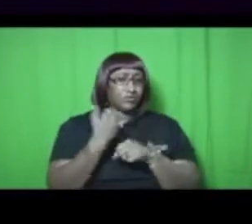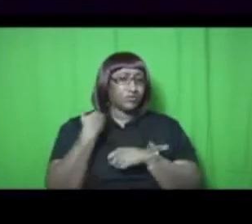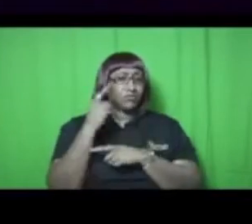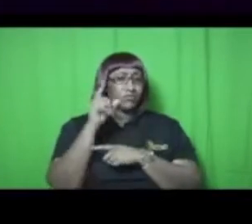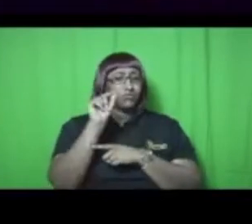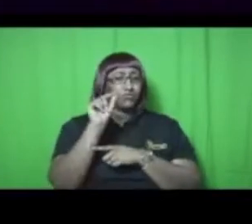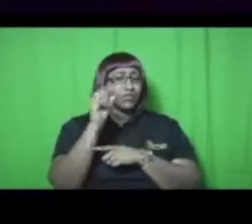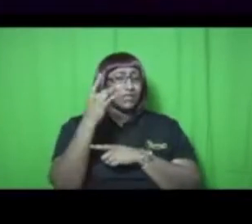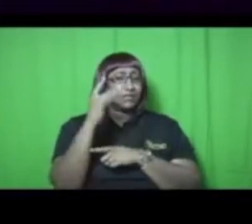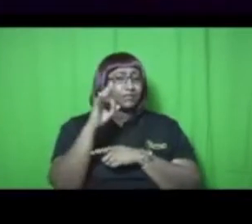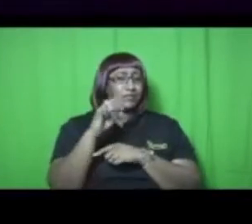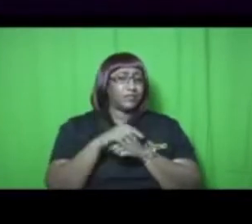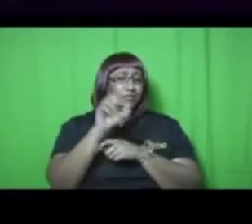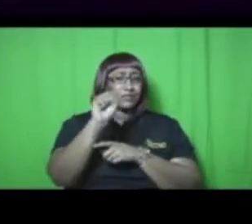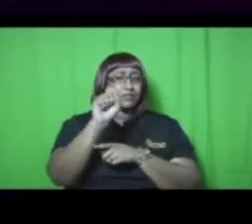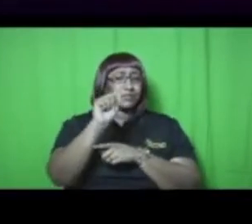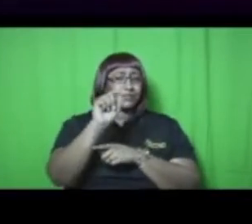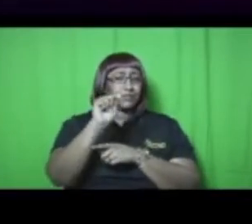2018, Stacey Abrams